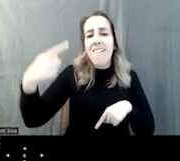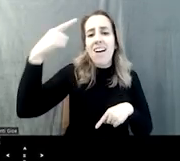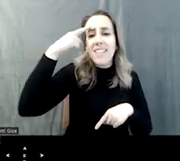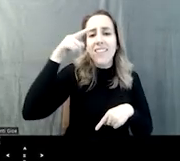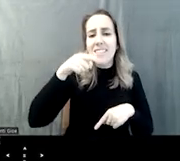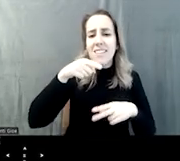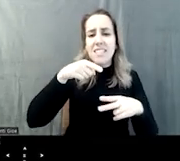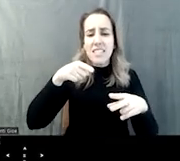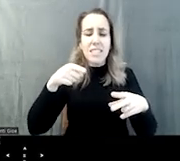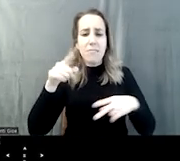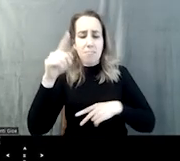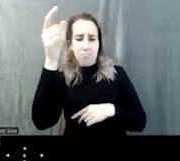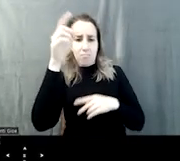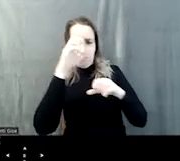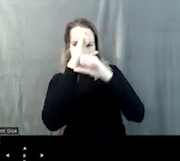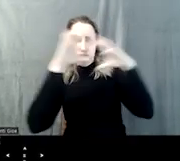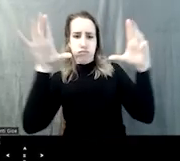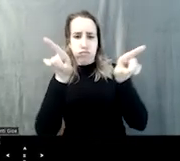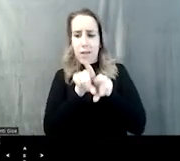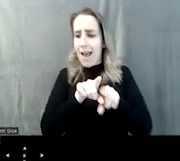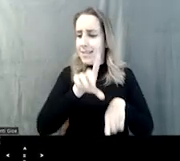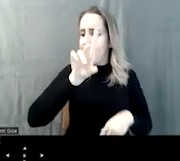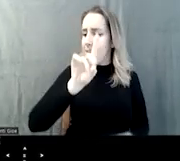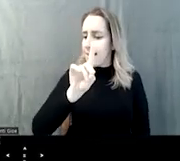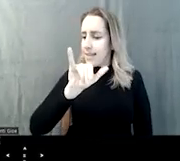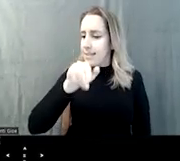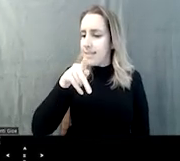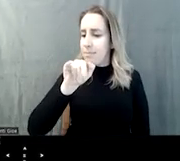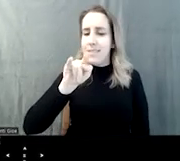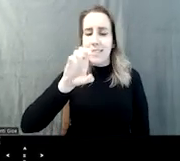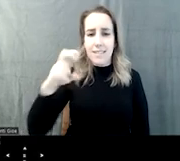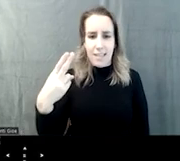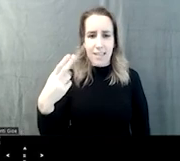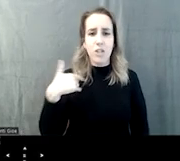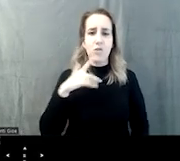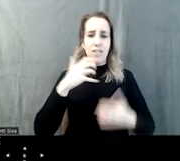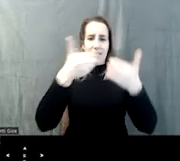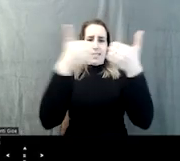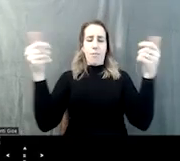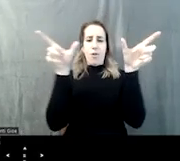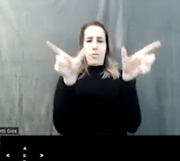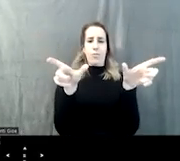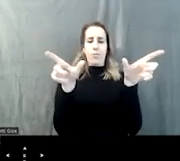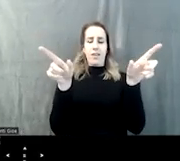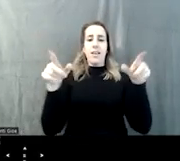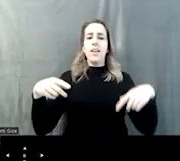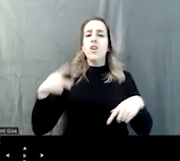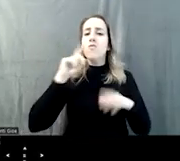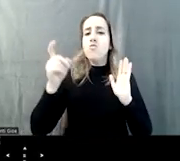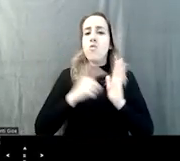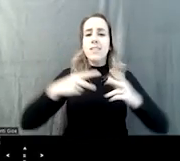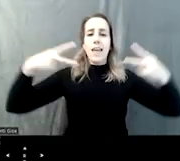separating from the larger diamond, and as you'll notice, the marks on the left are not repeated on the marks on the right, except for